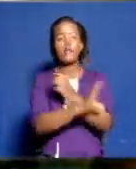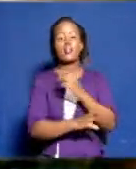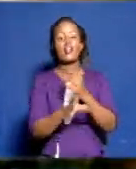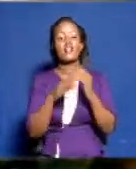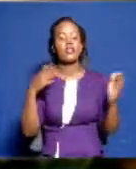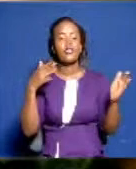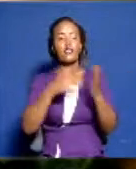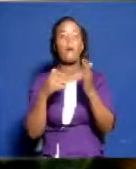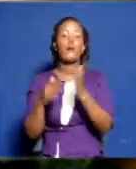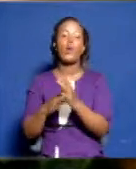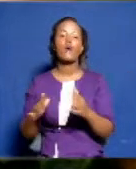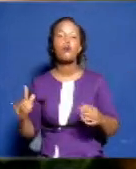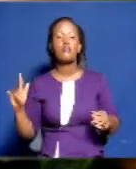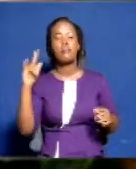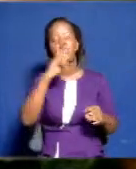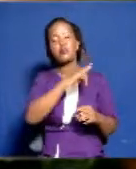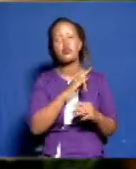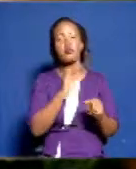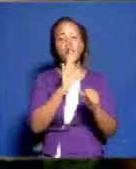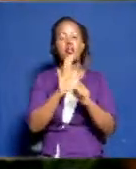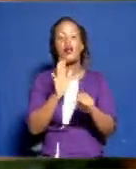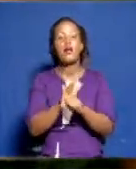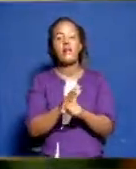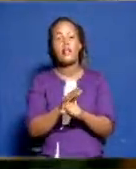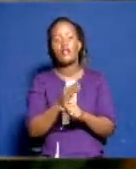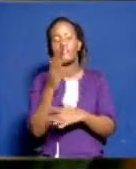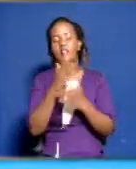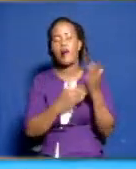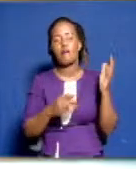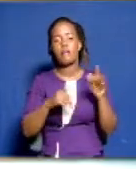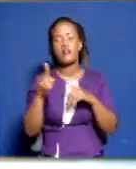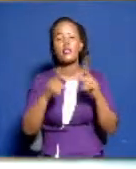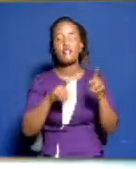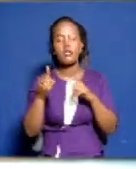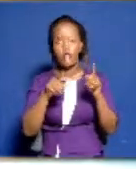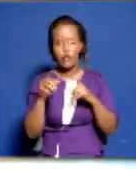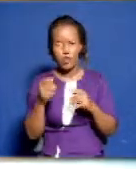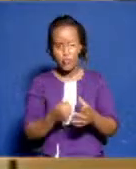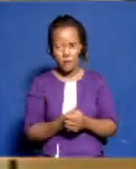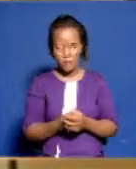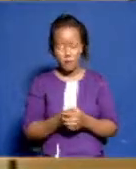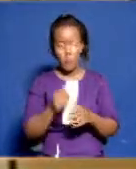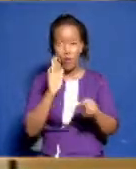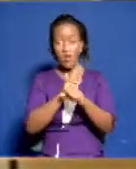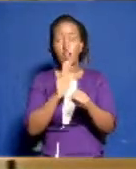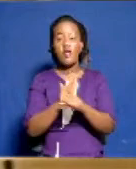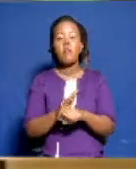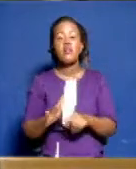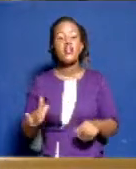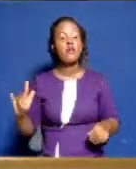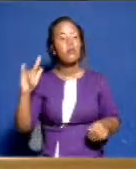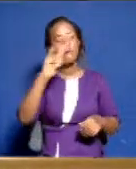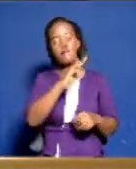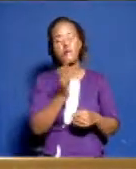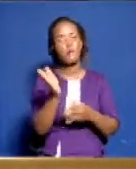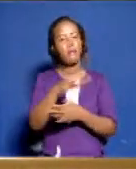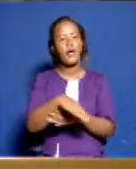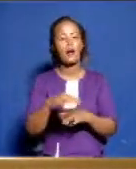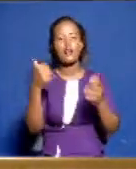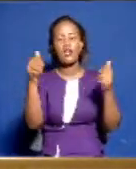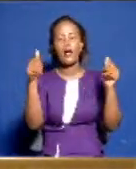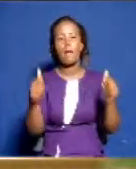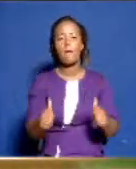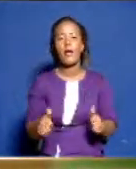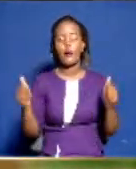flight frequencies or even halt flying to some destinations. Most airlines have not recovered to pre-COVID frequencies. This